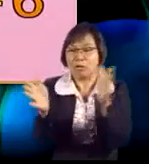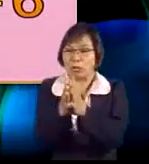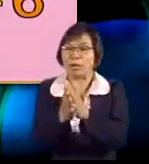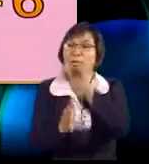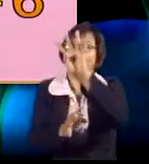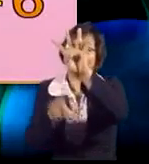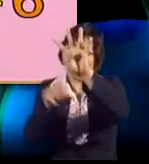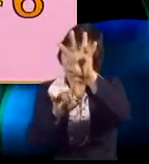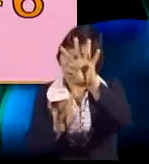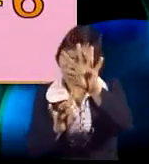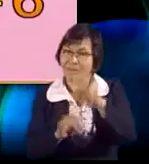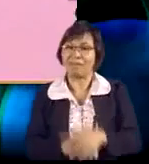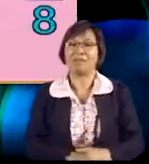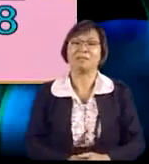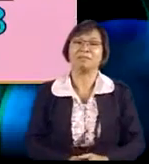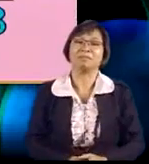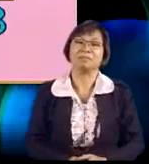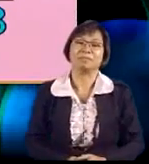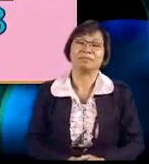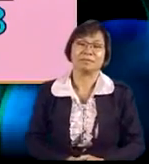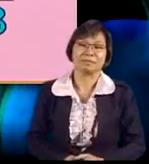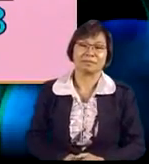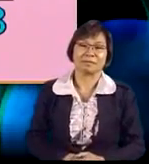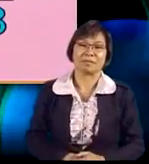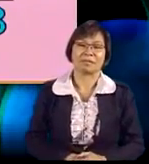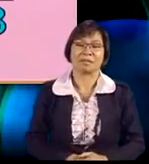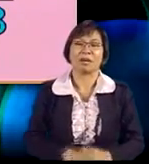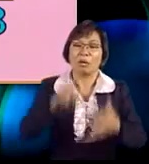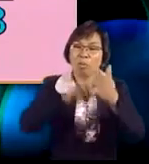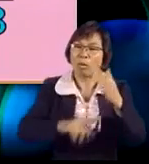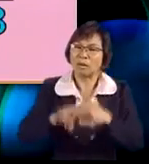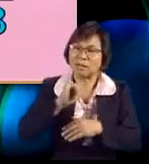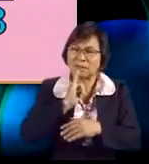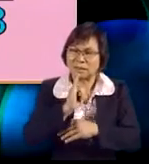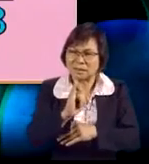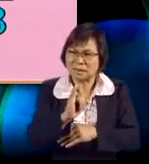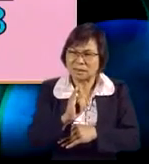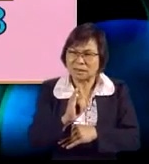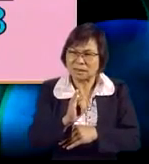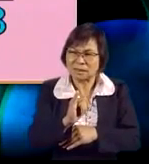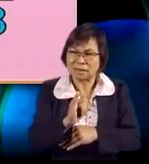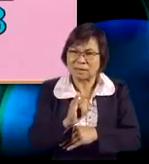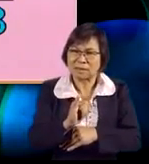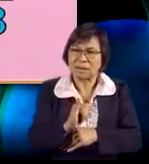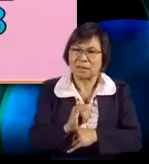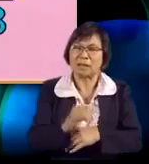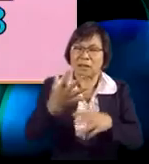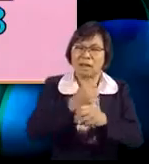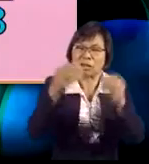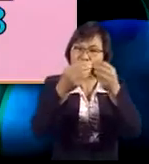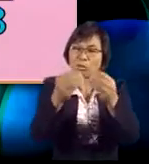whole numbers, which is 6, and put it together with the sum of the fractions, which